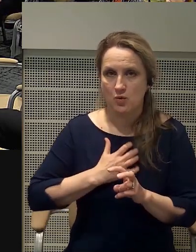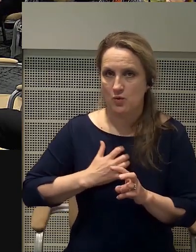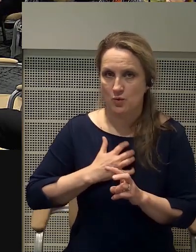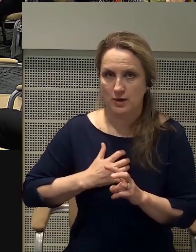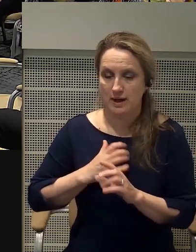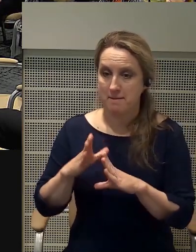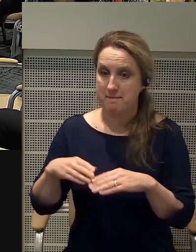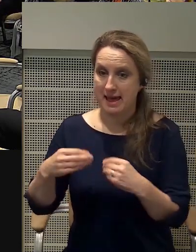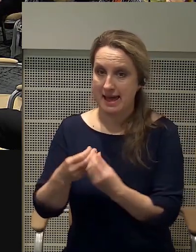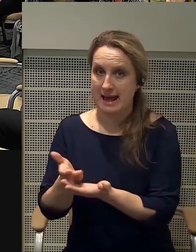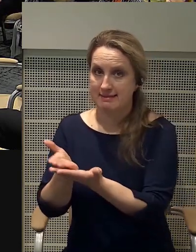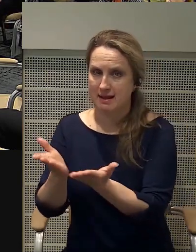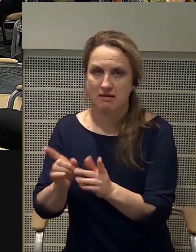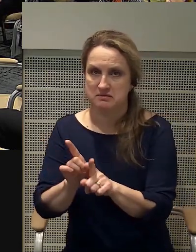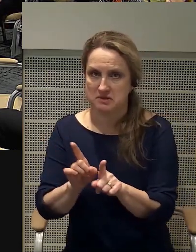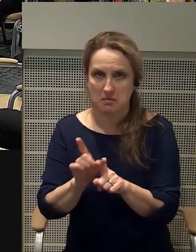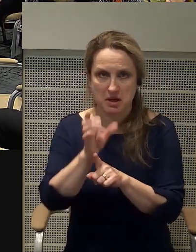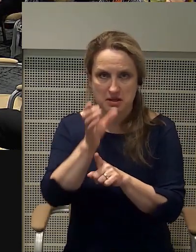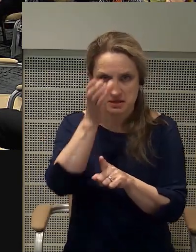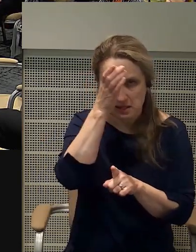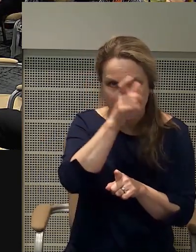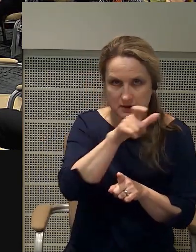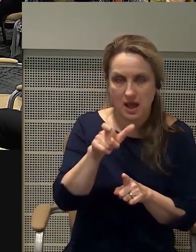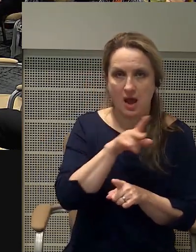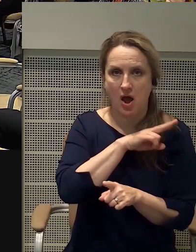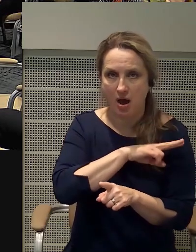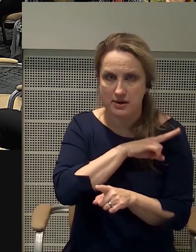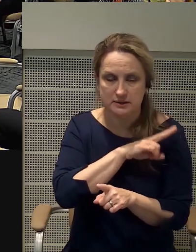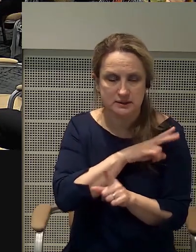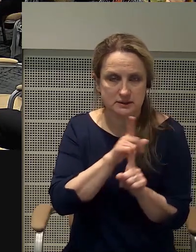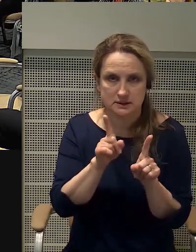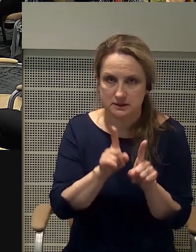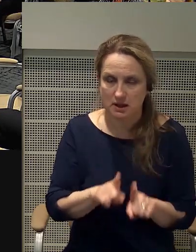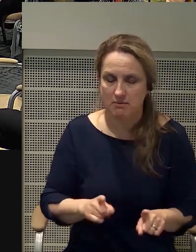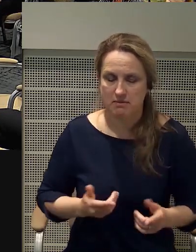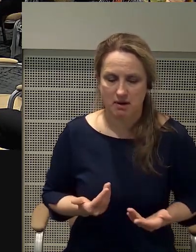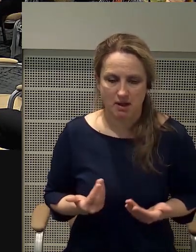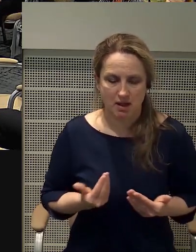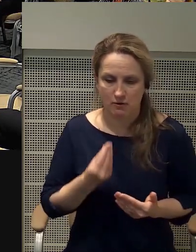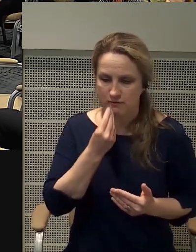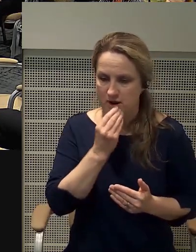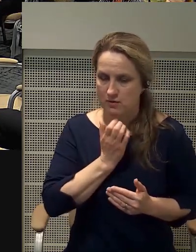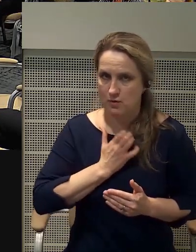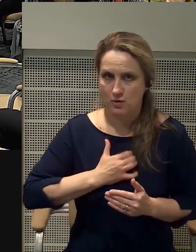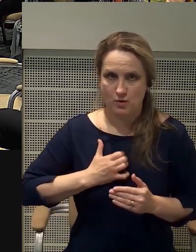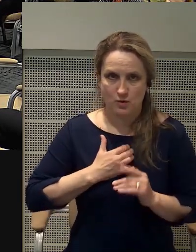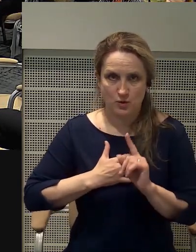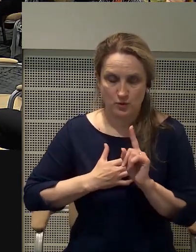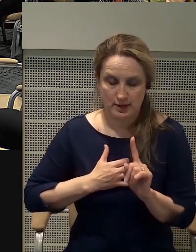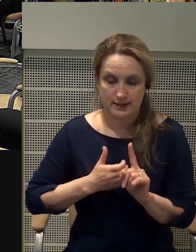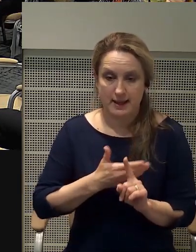I observe is in diseases like CDG, where I have to say, we only have like